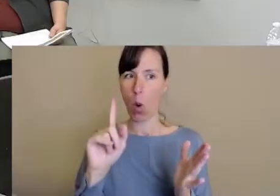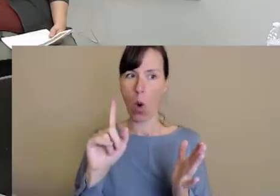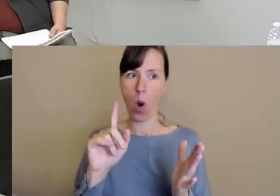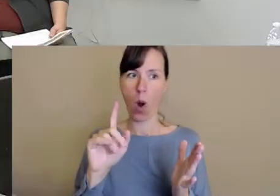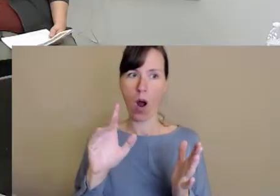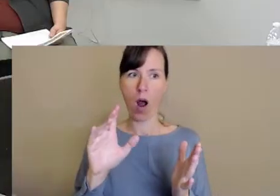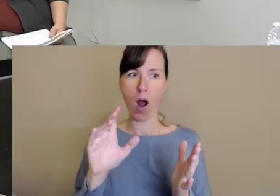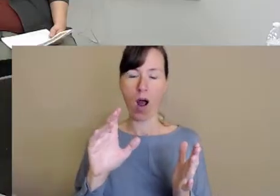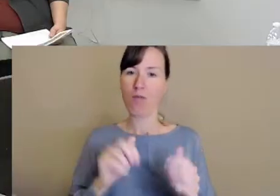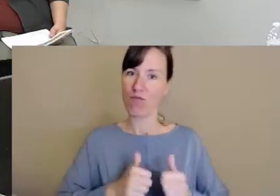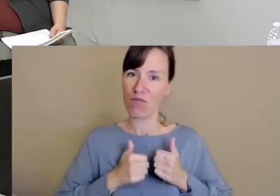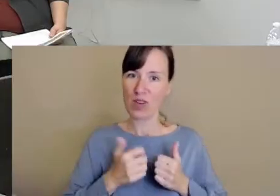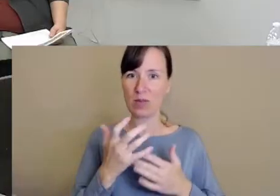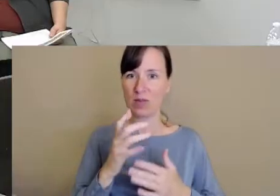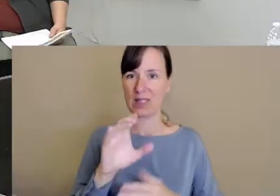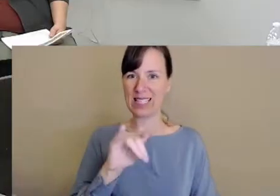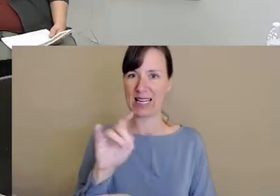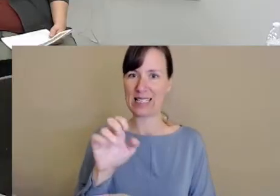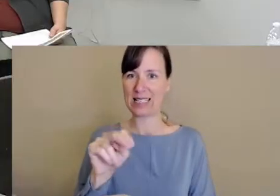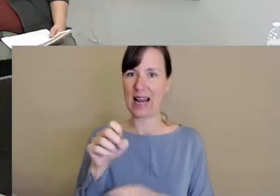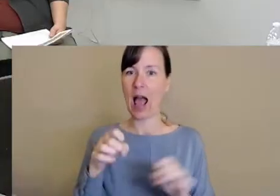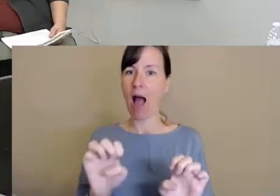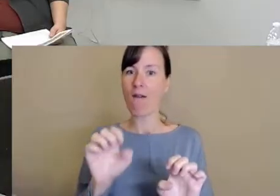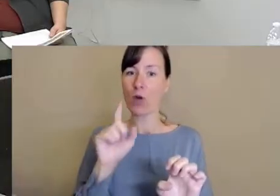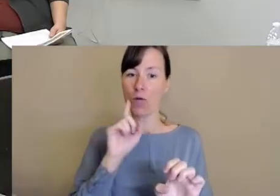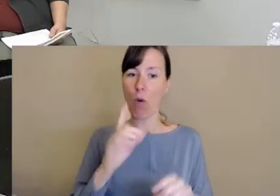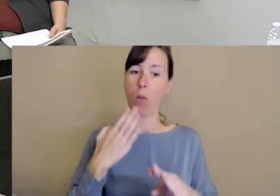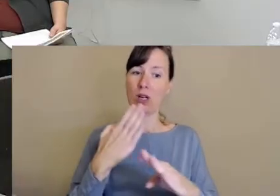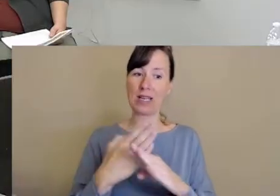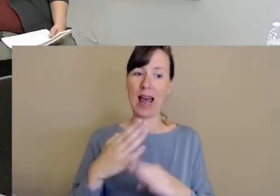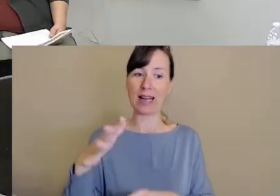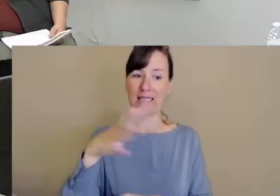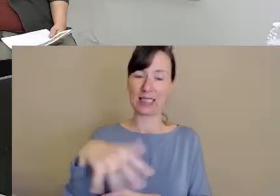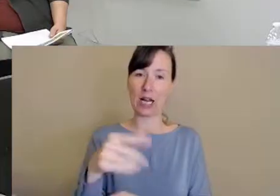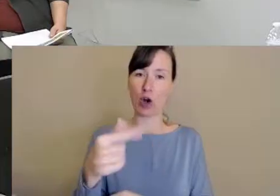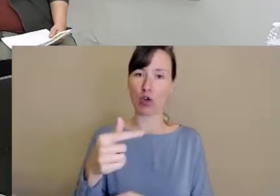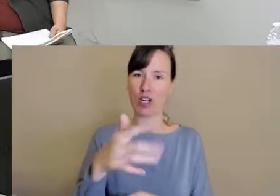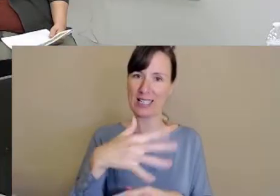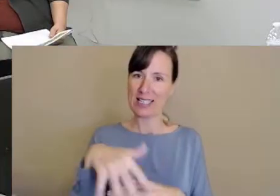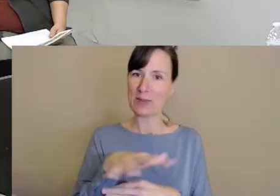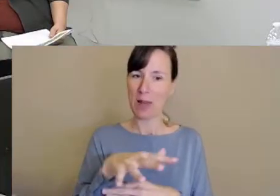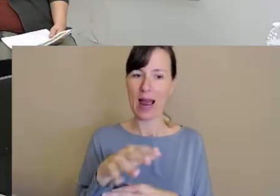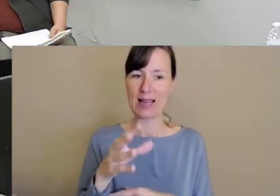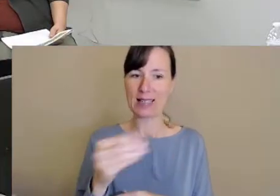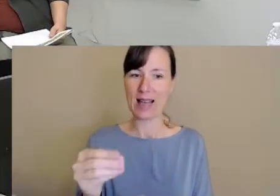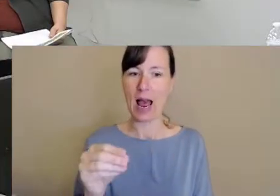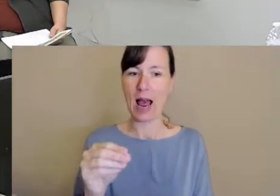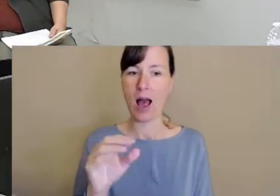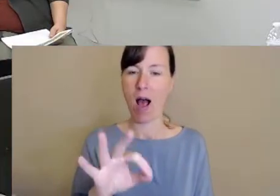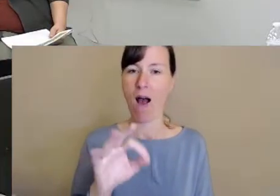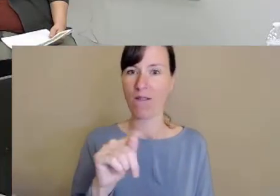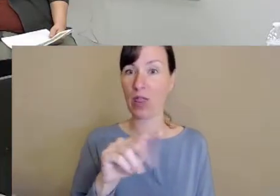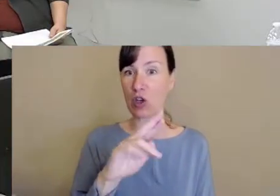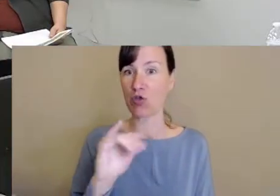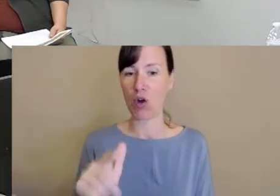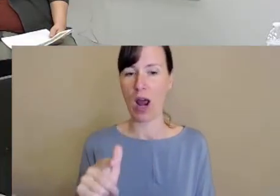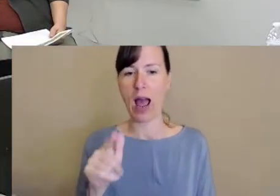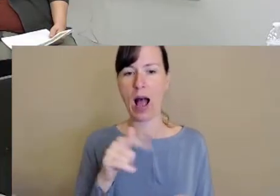Trail. It identified it as a gem carved out of sort of